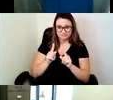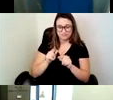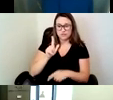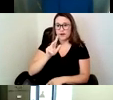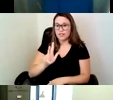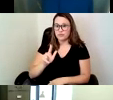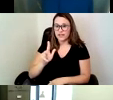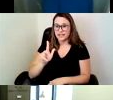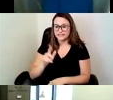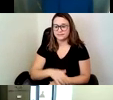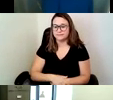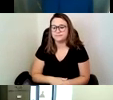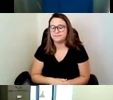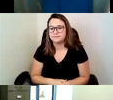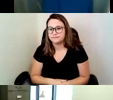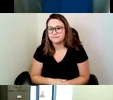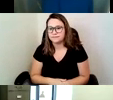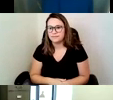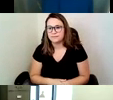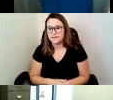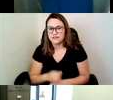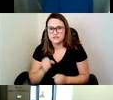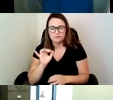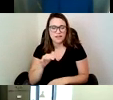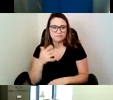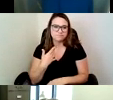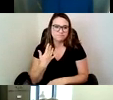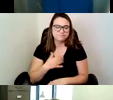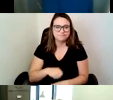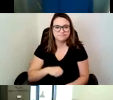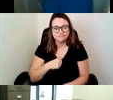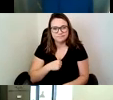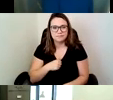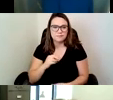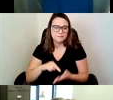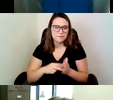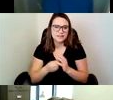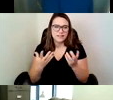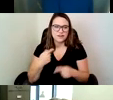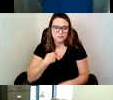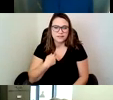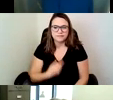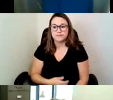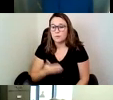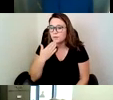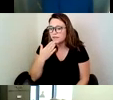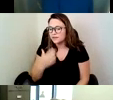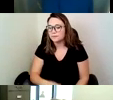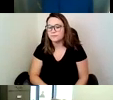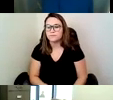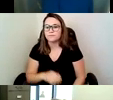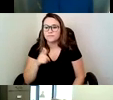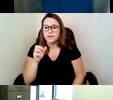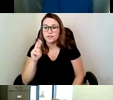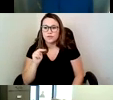it really means something. It means a lot to me. So thank you for all that you do. Well, thank you so much for being